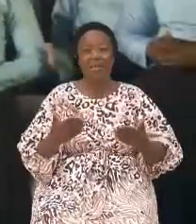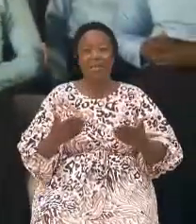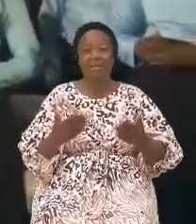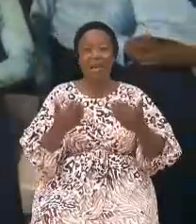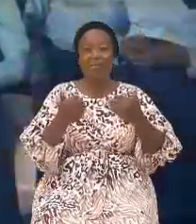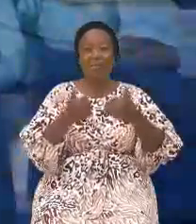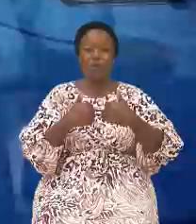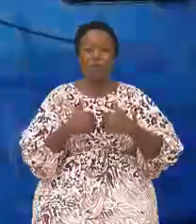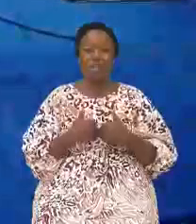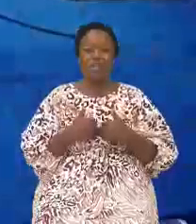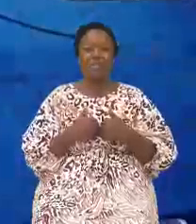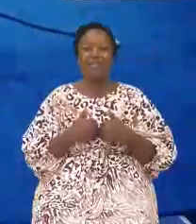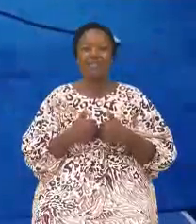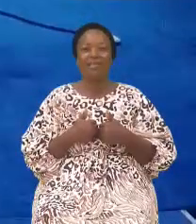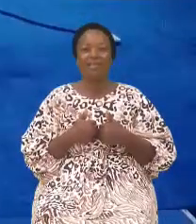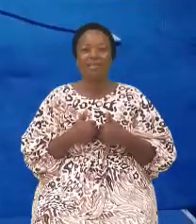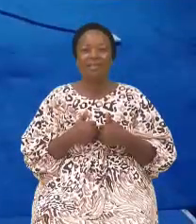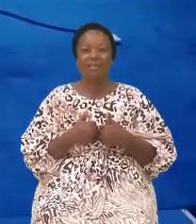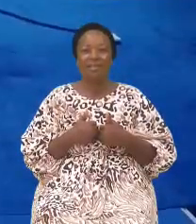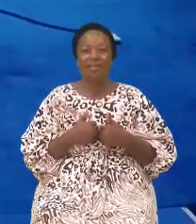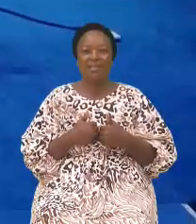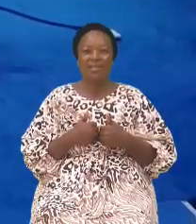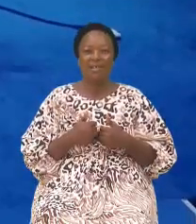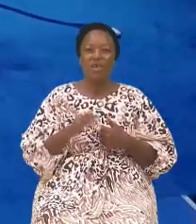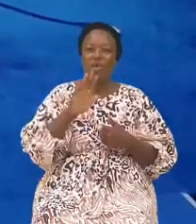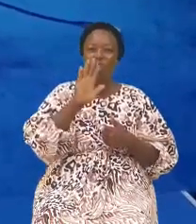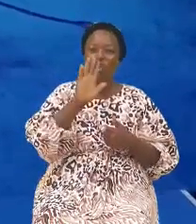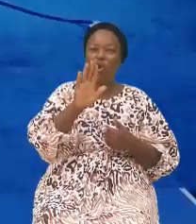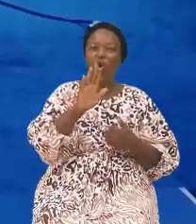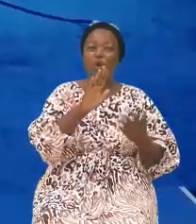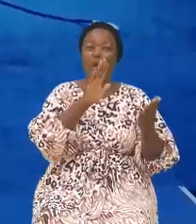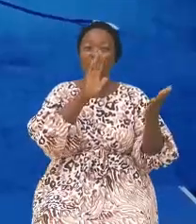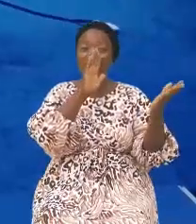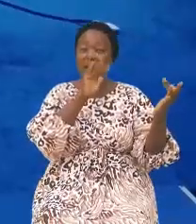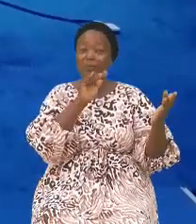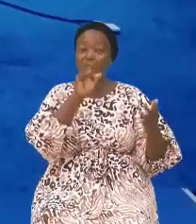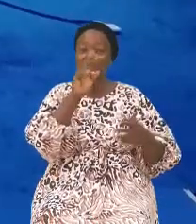Expect, confess, possess.